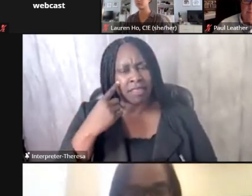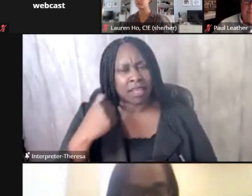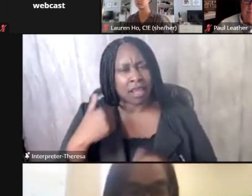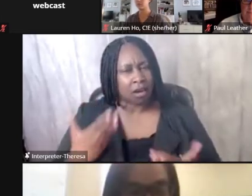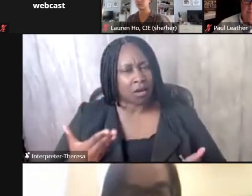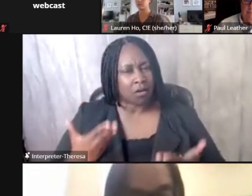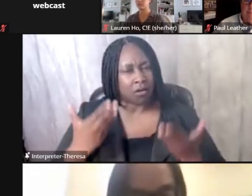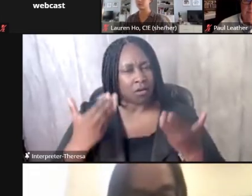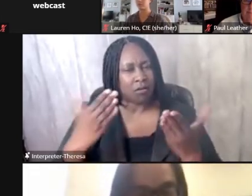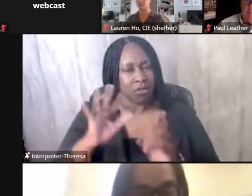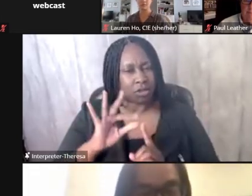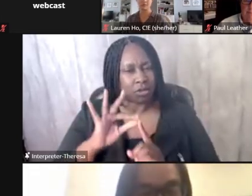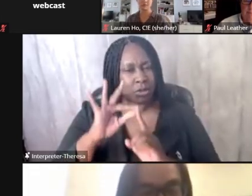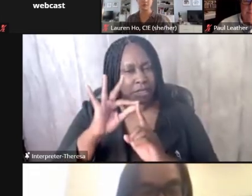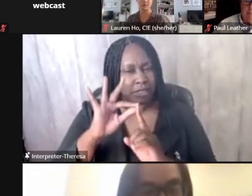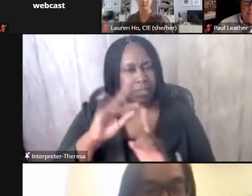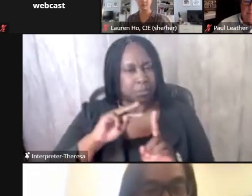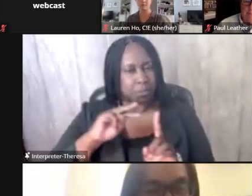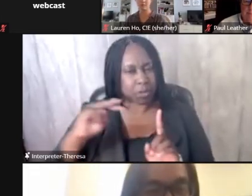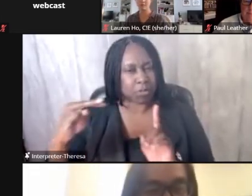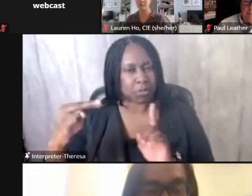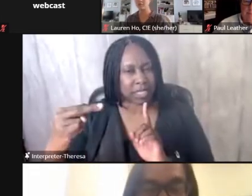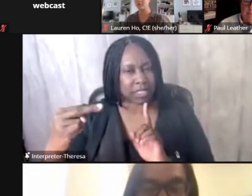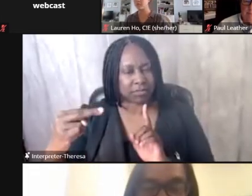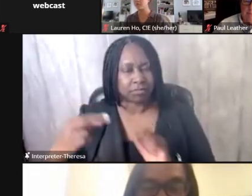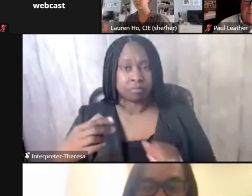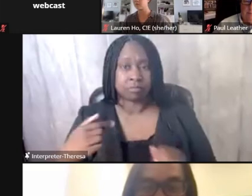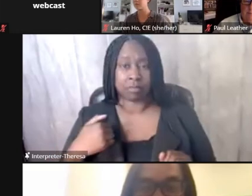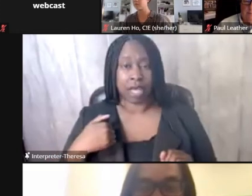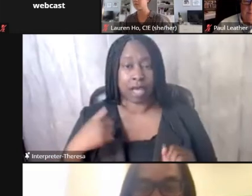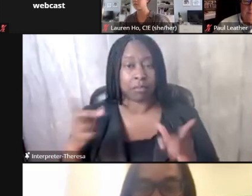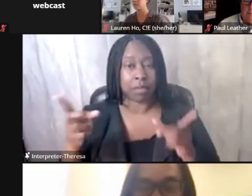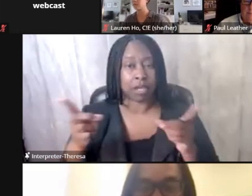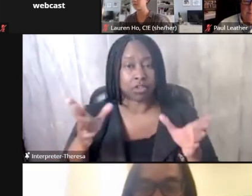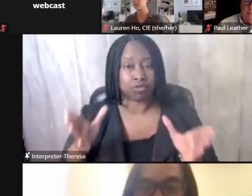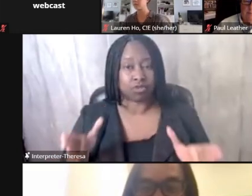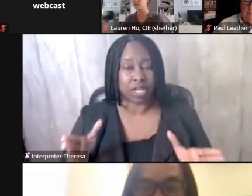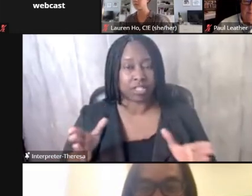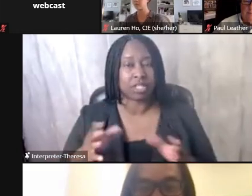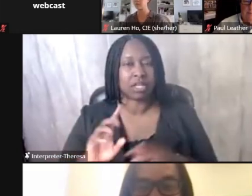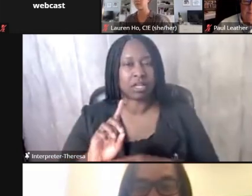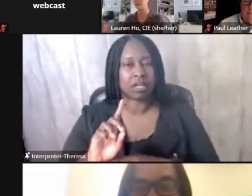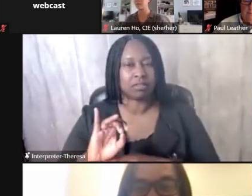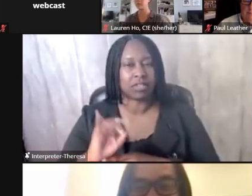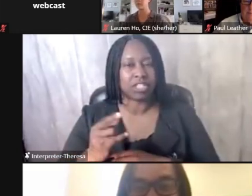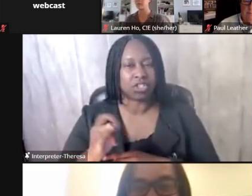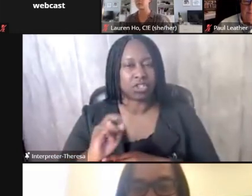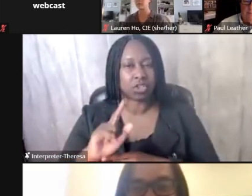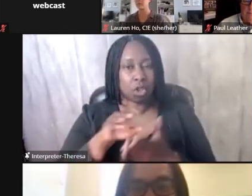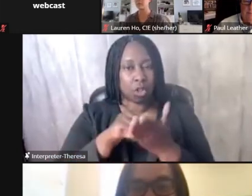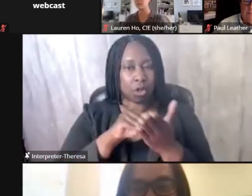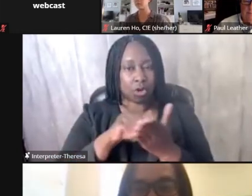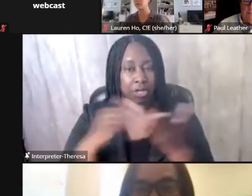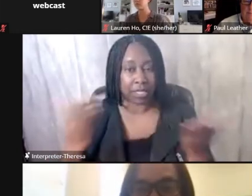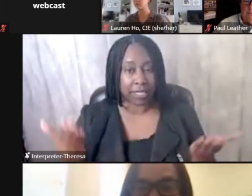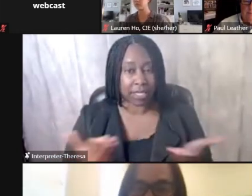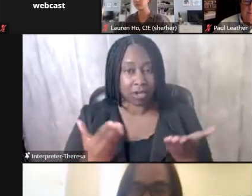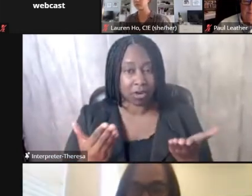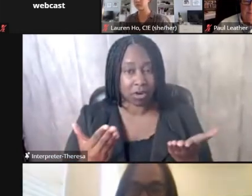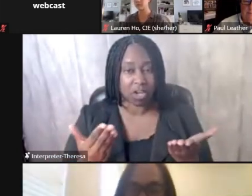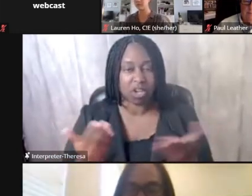unique perspective because I am a director of digital learning here, but I've also for the last 3 years been athletic